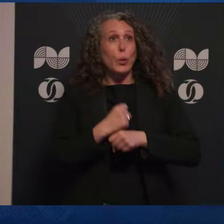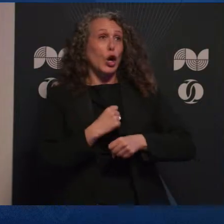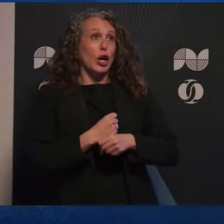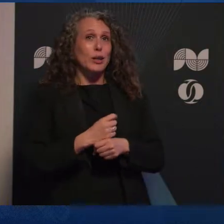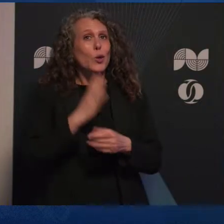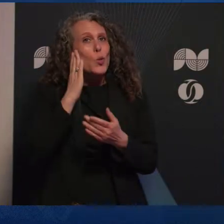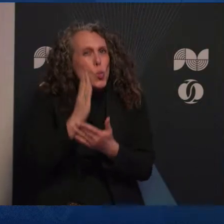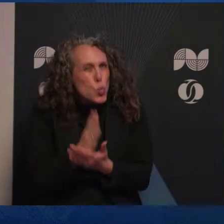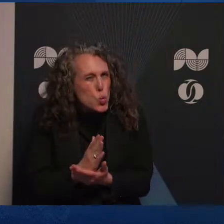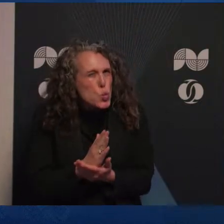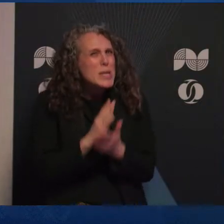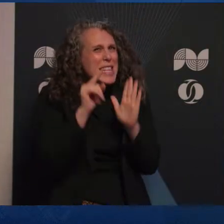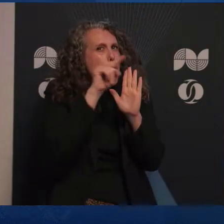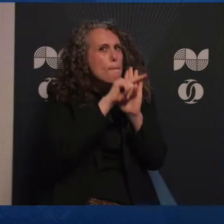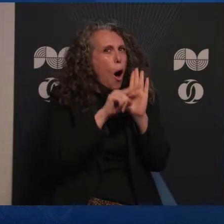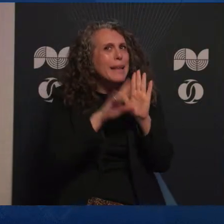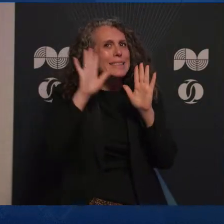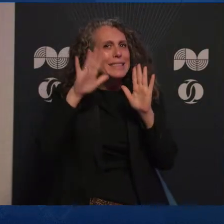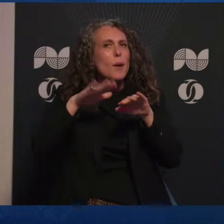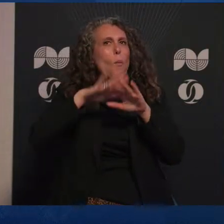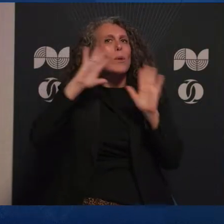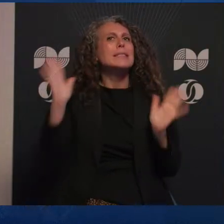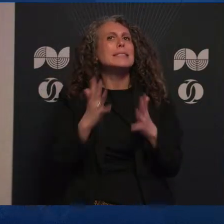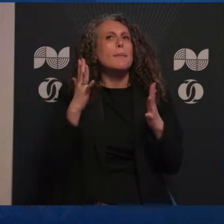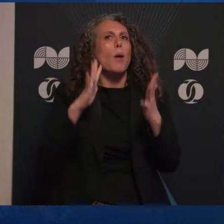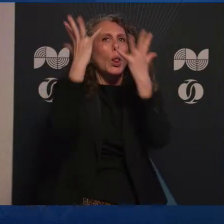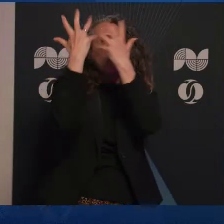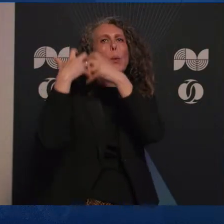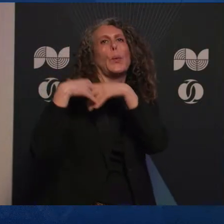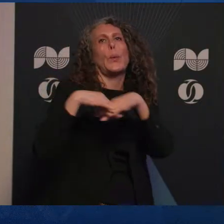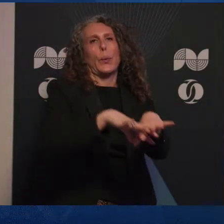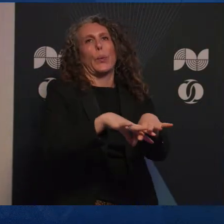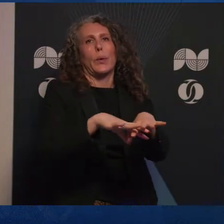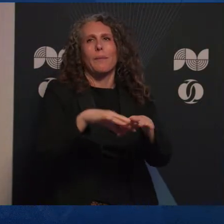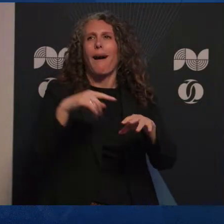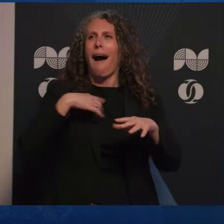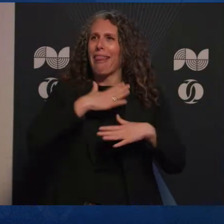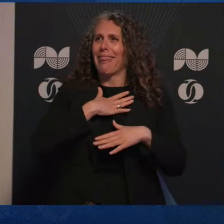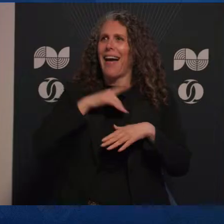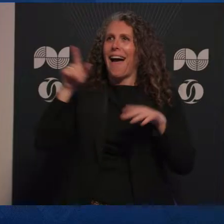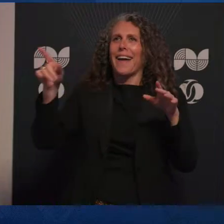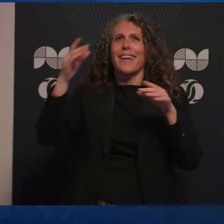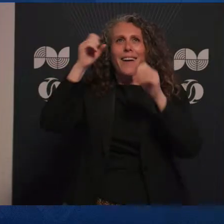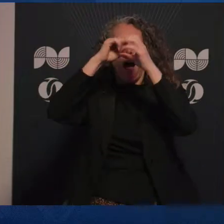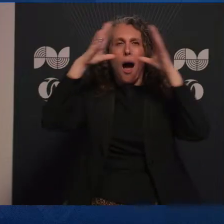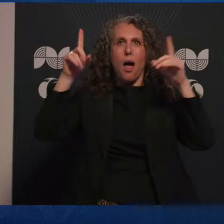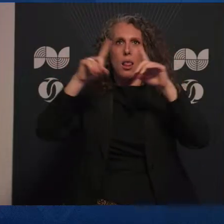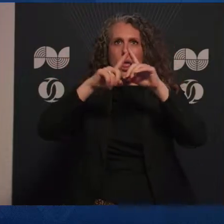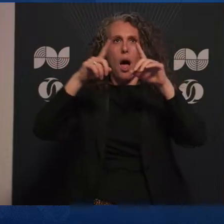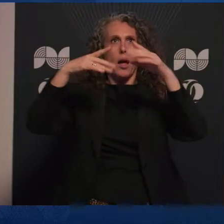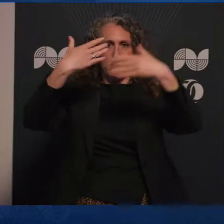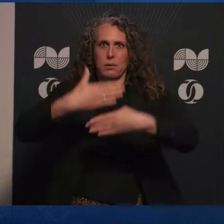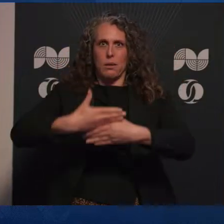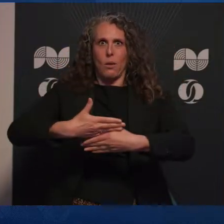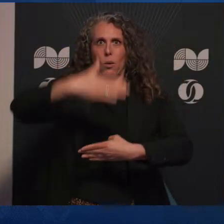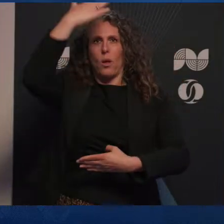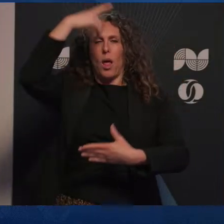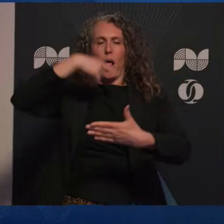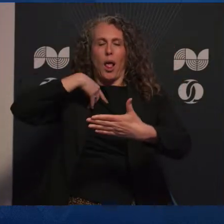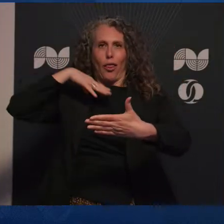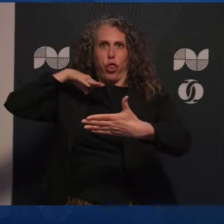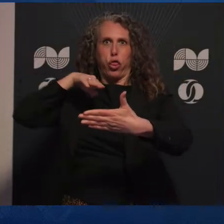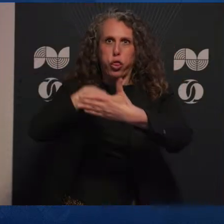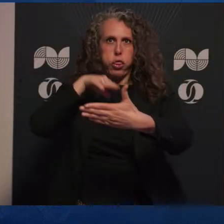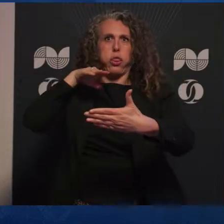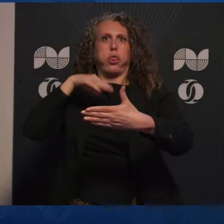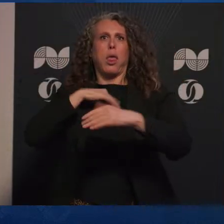policies is what's called for. So I really like the wall of bureaucracy. That's something we should be avoiding. Thank you. Okay.